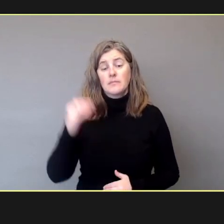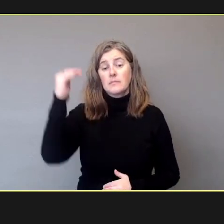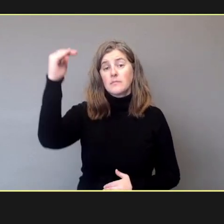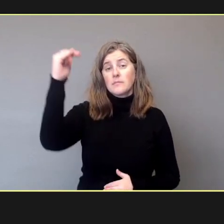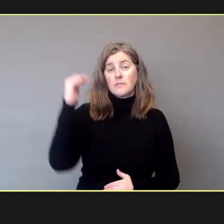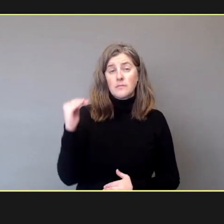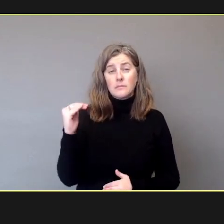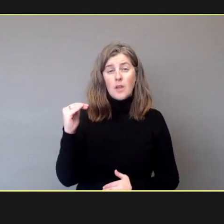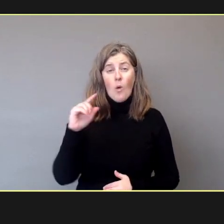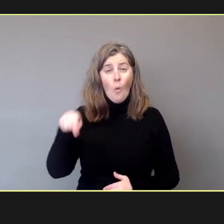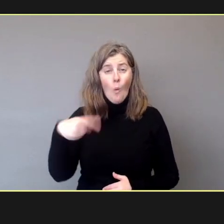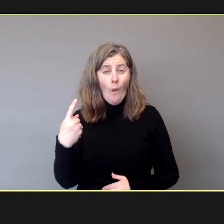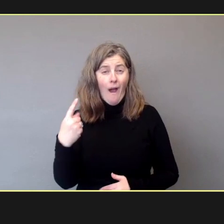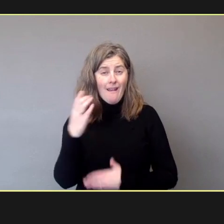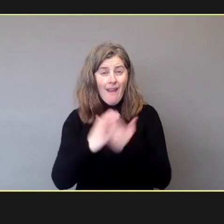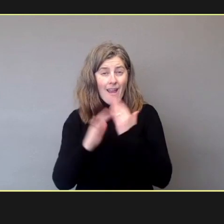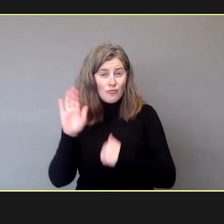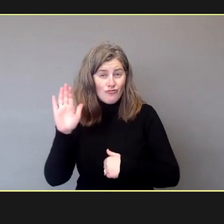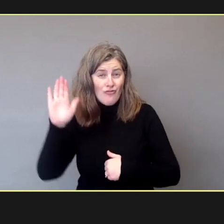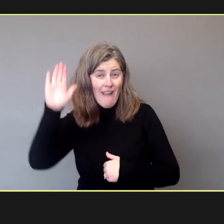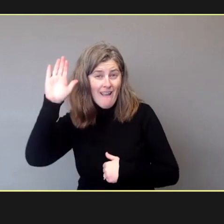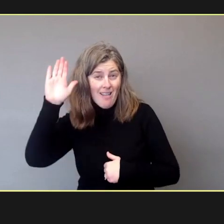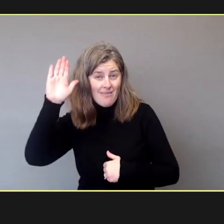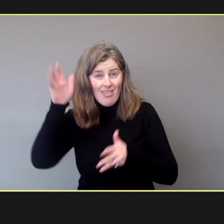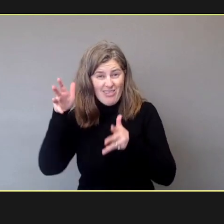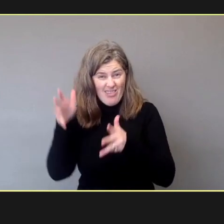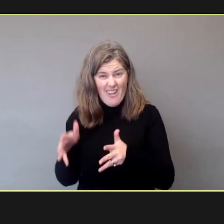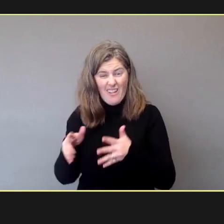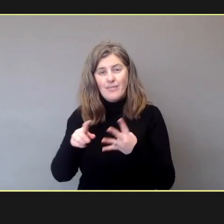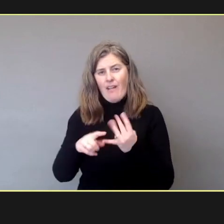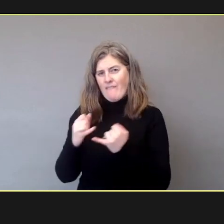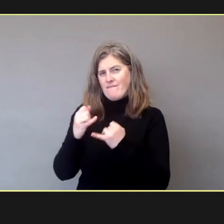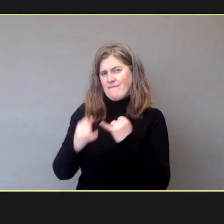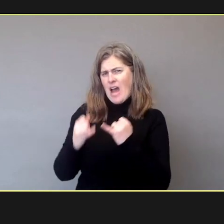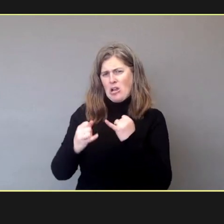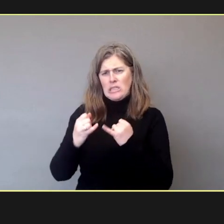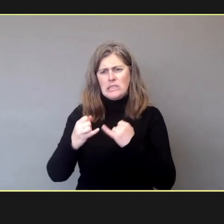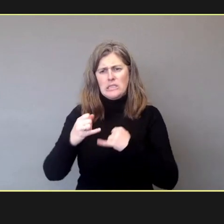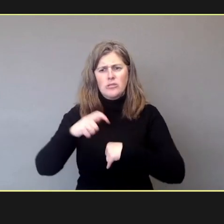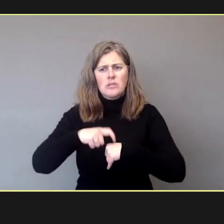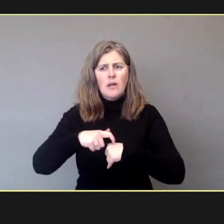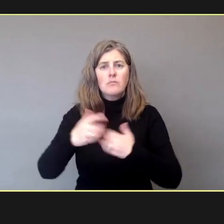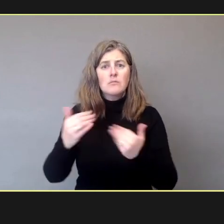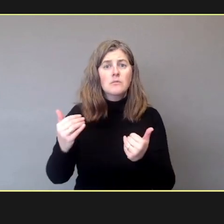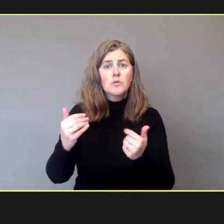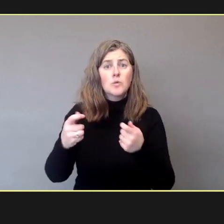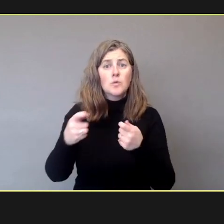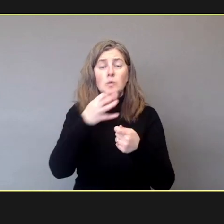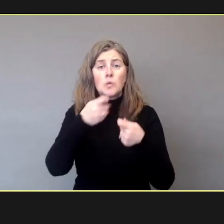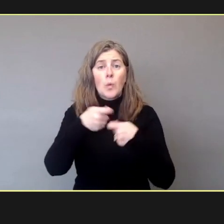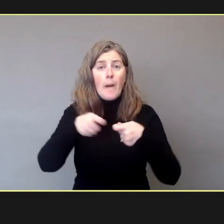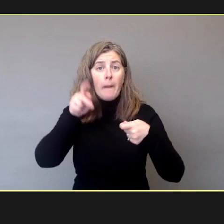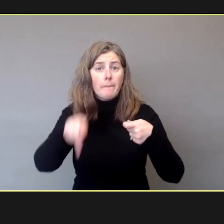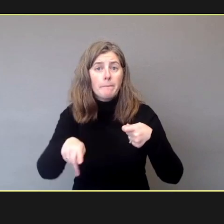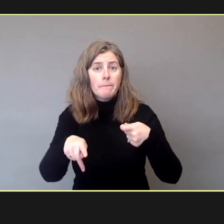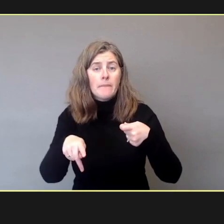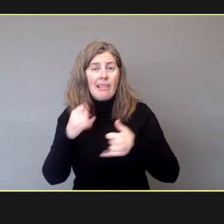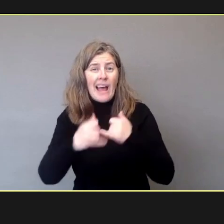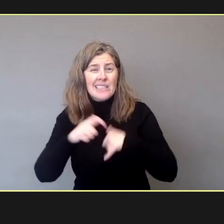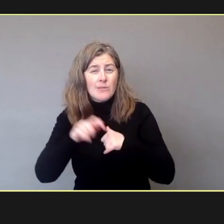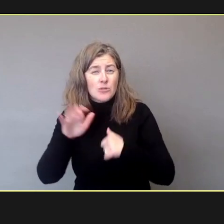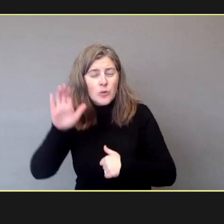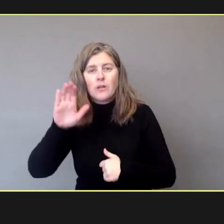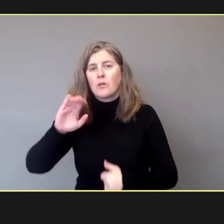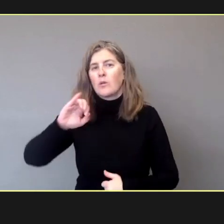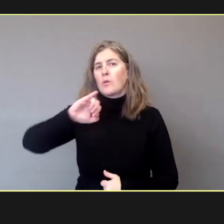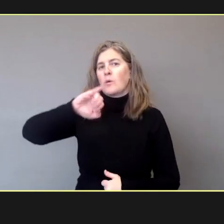have only one hand left. So it's a final call for folks as we're getting close to wrapping up. Julia